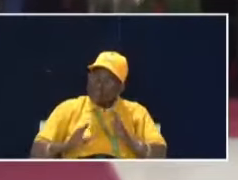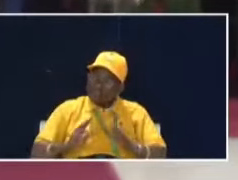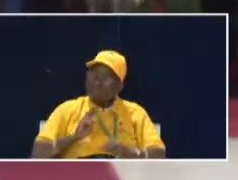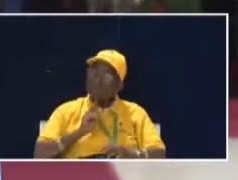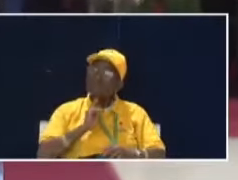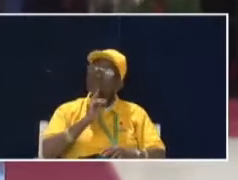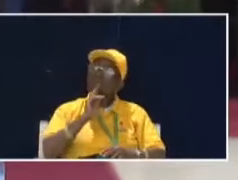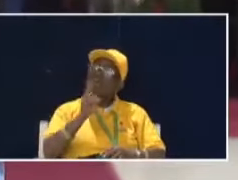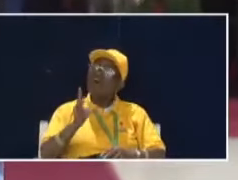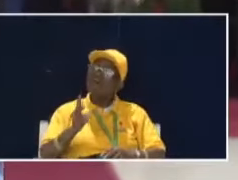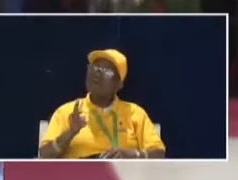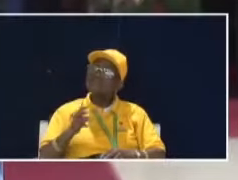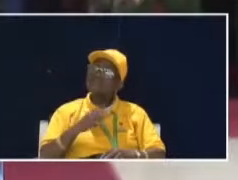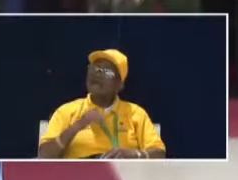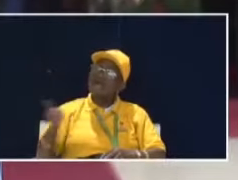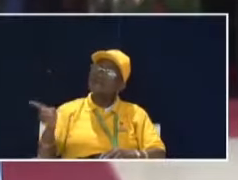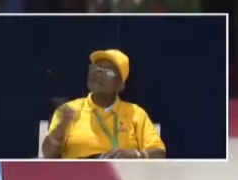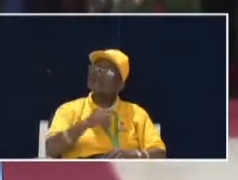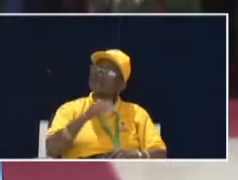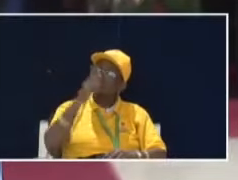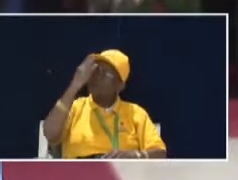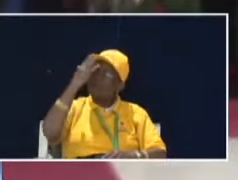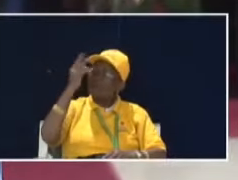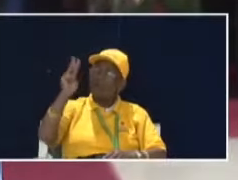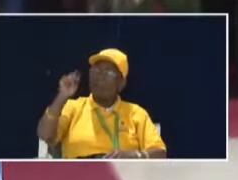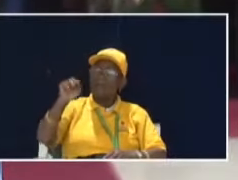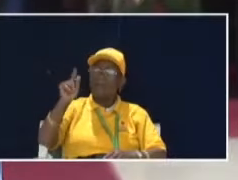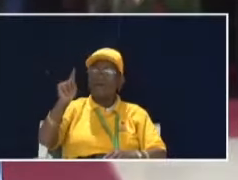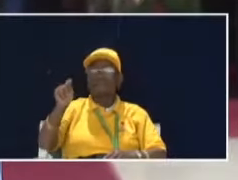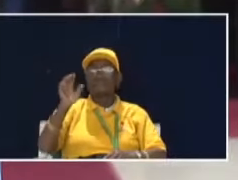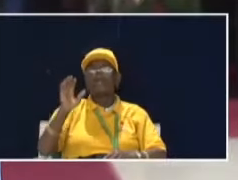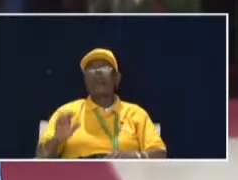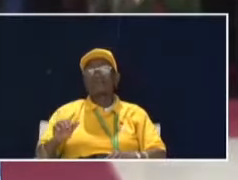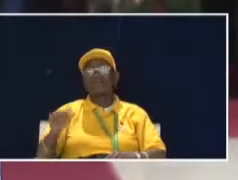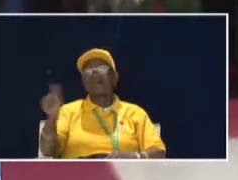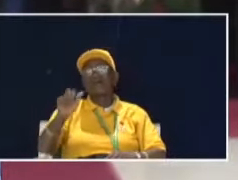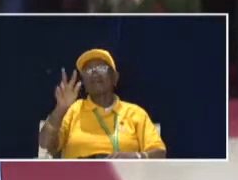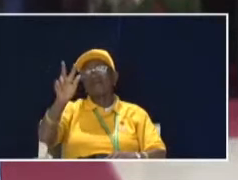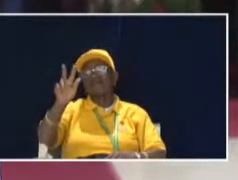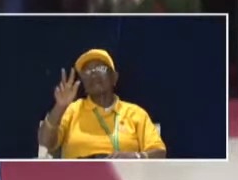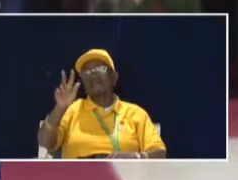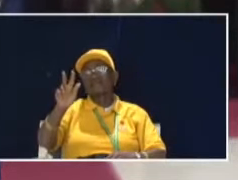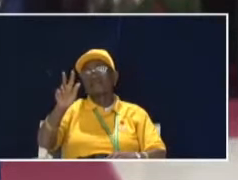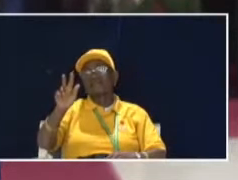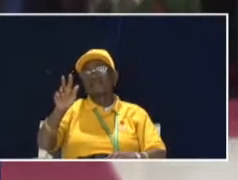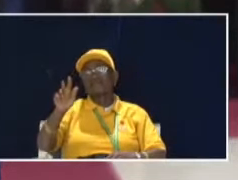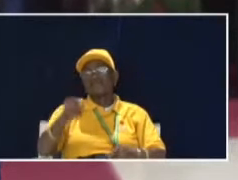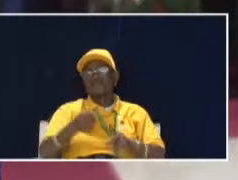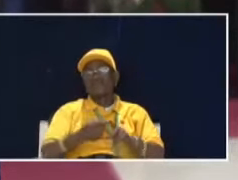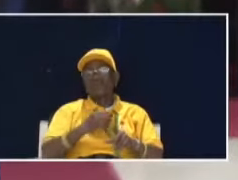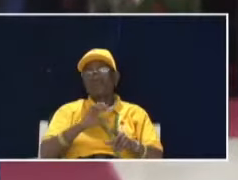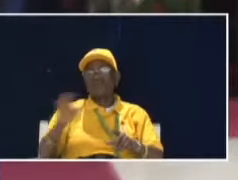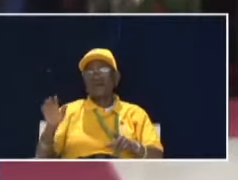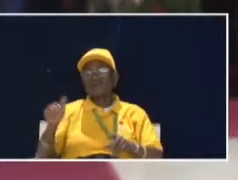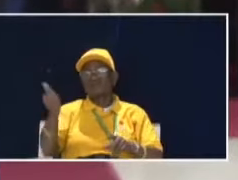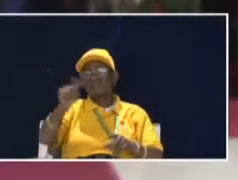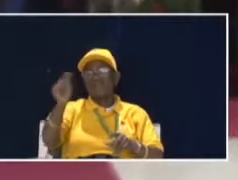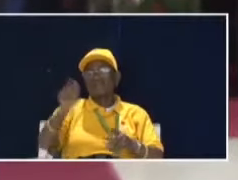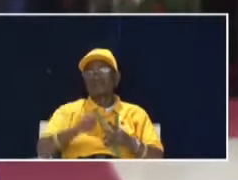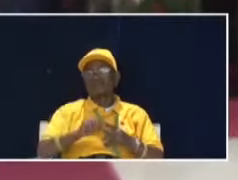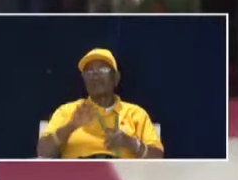And you know, Matthew chapter 13 from verse 10 to 16, Matthew 13 from verse 10 to 16